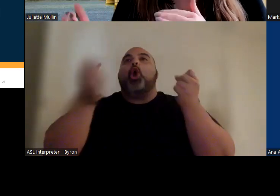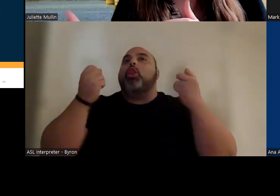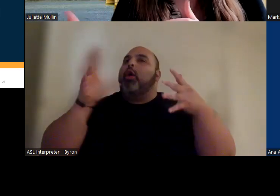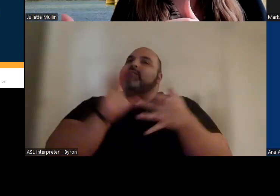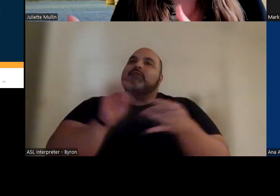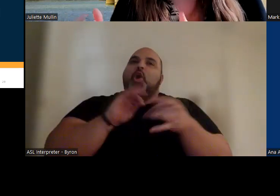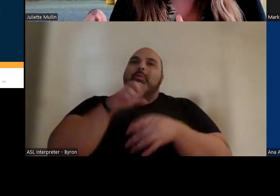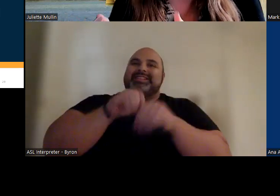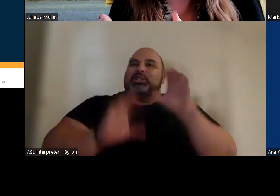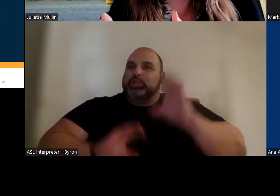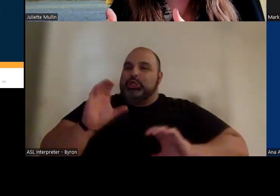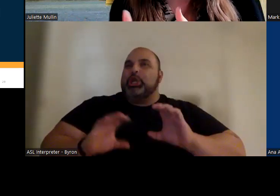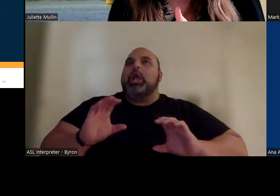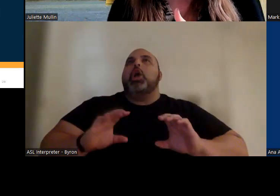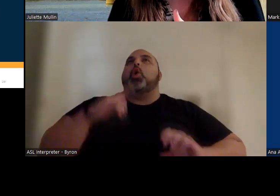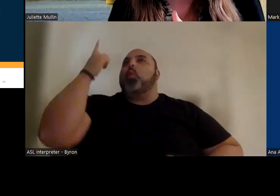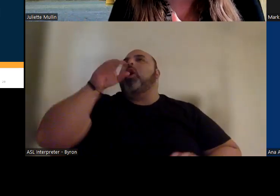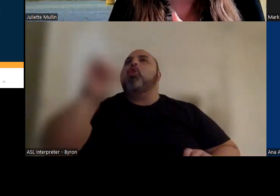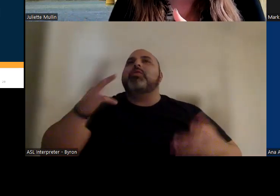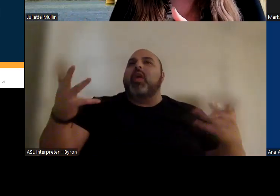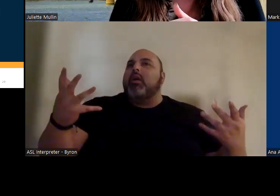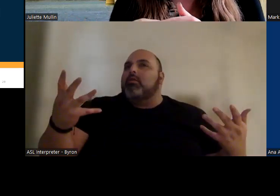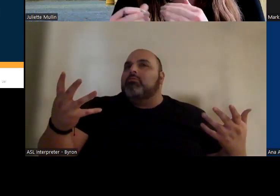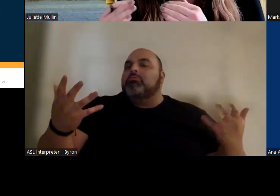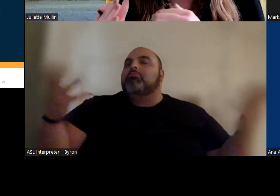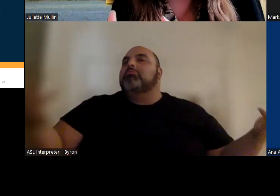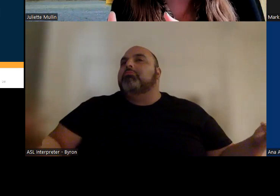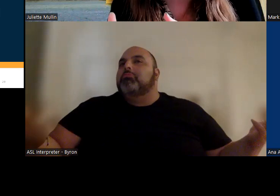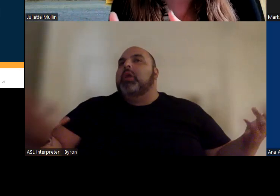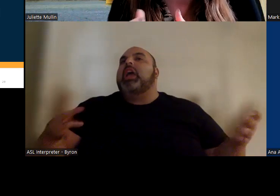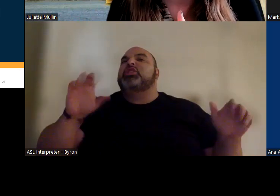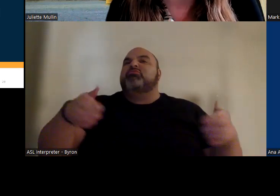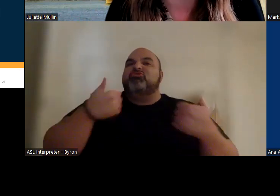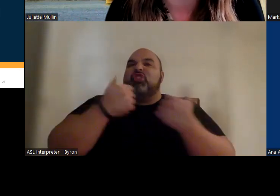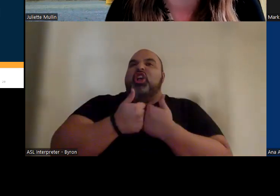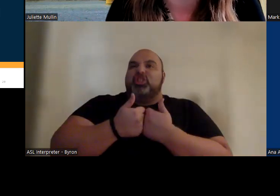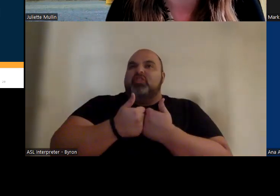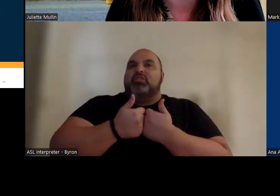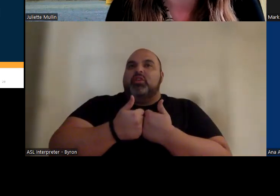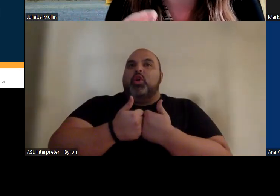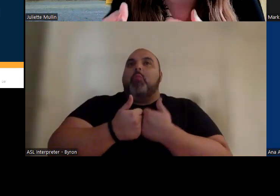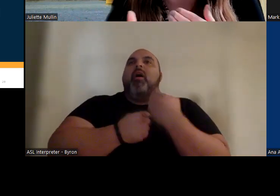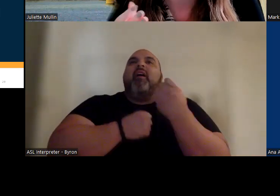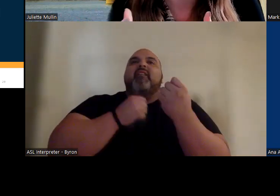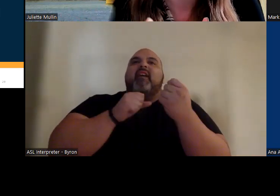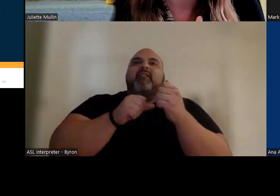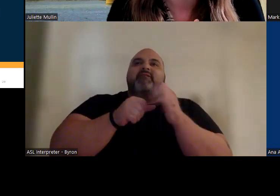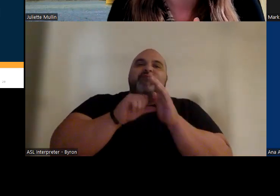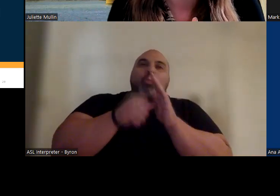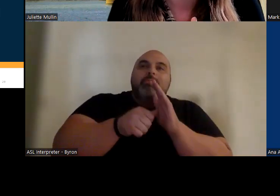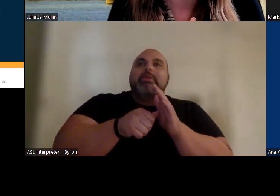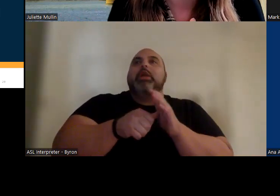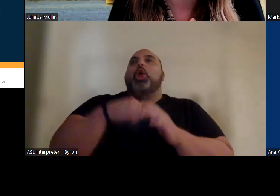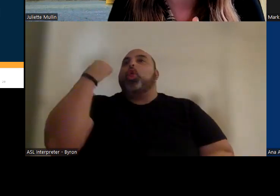around what it looked like in practice, perhaps, and some challenges around enforcement, some challenges around it looking